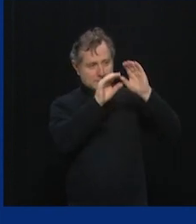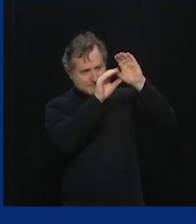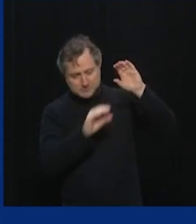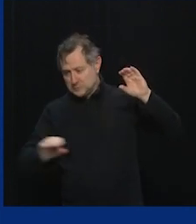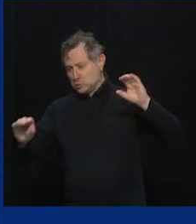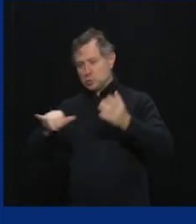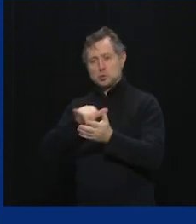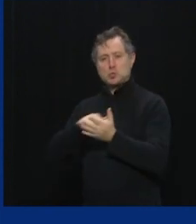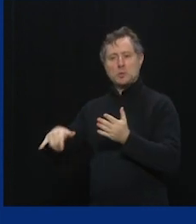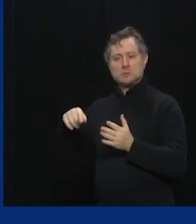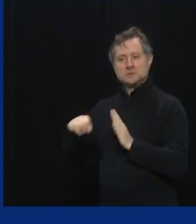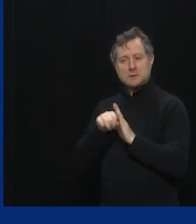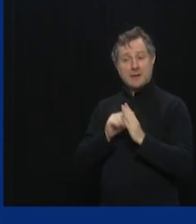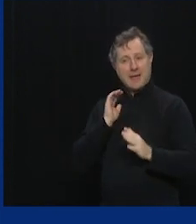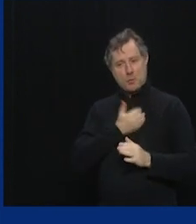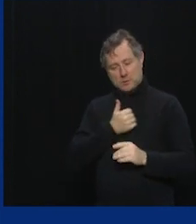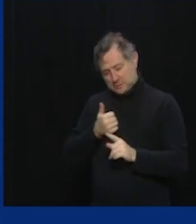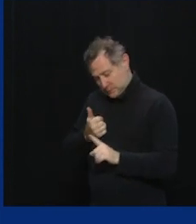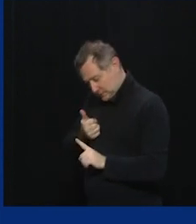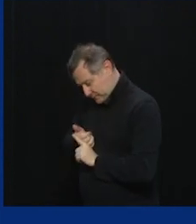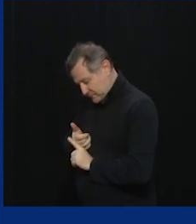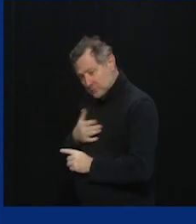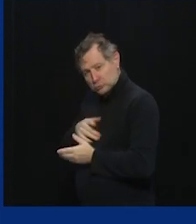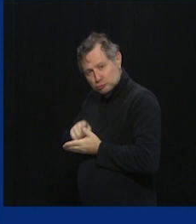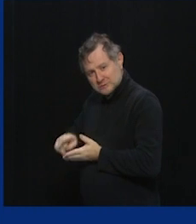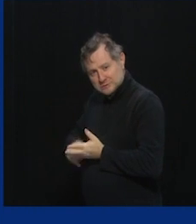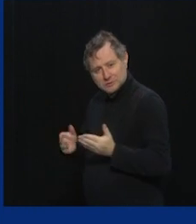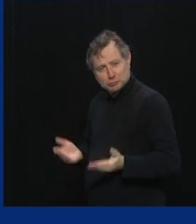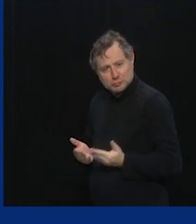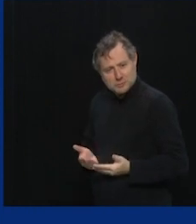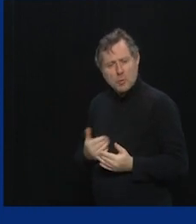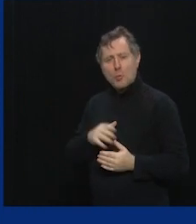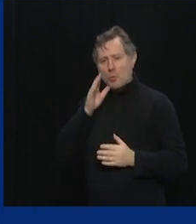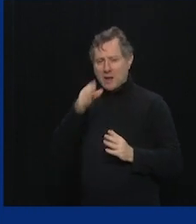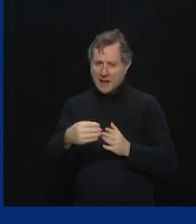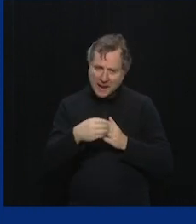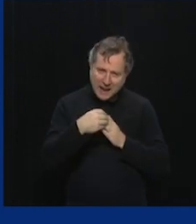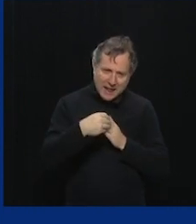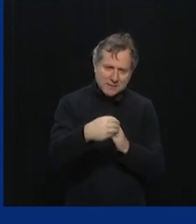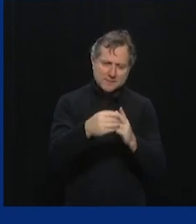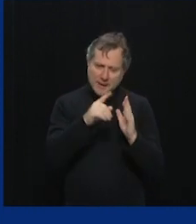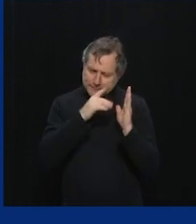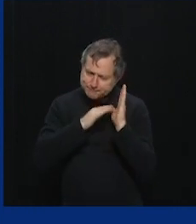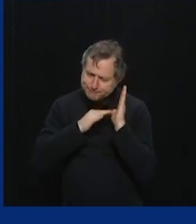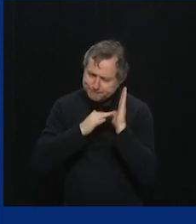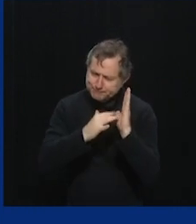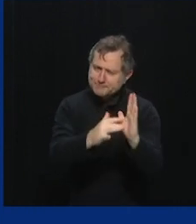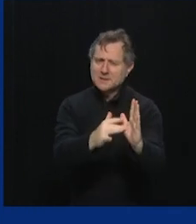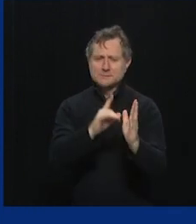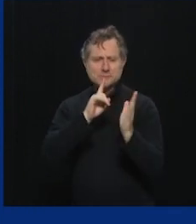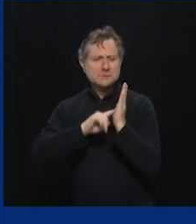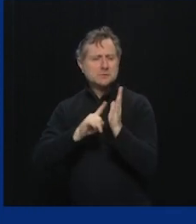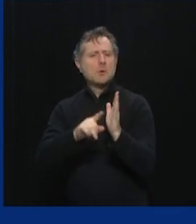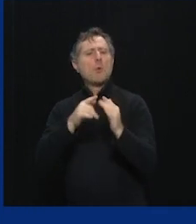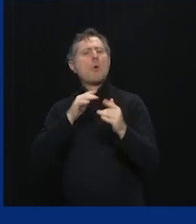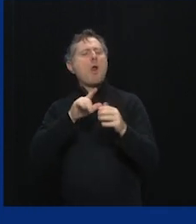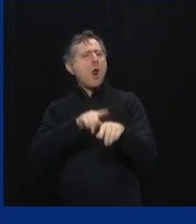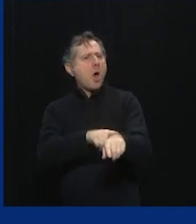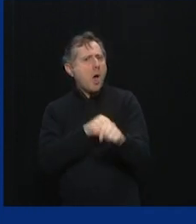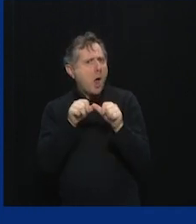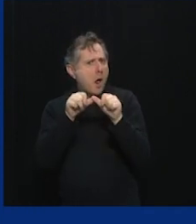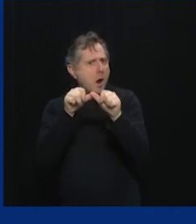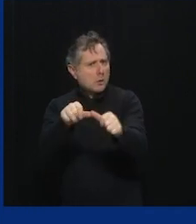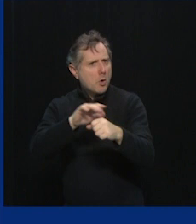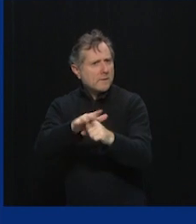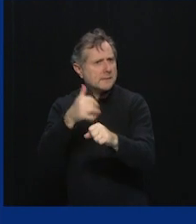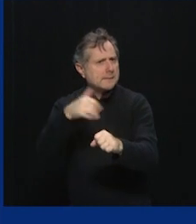research entities to take steps. We will lead on this initiative. That is what we're going to be announcing in the next couple of weeks, our plan for addressing this, because